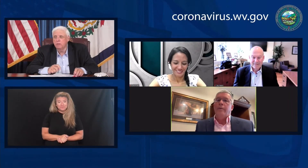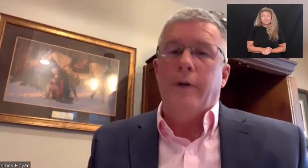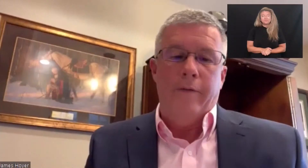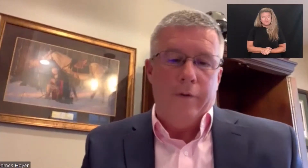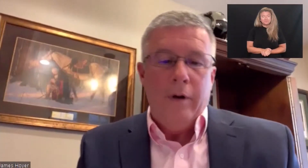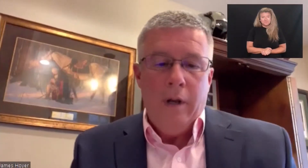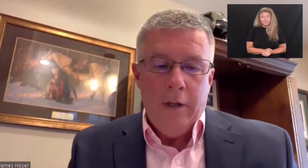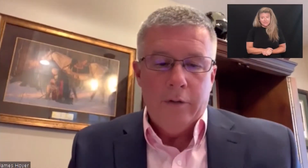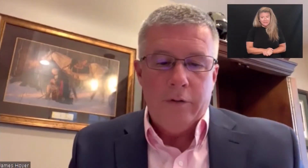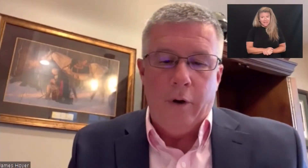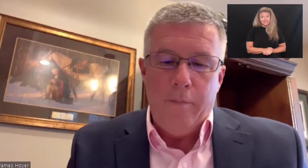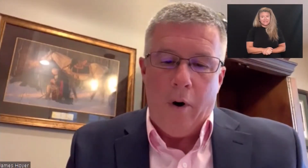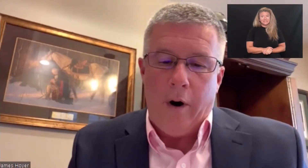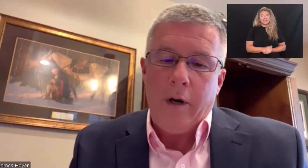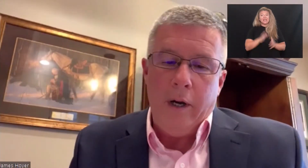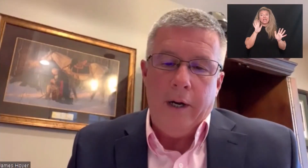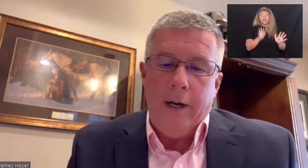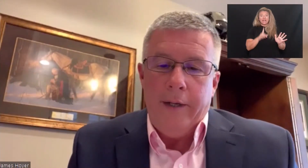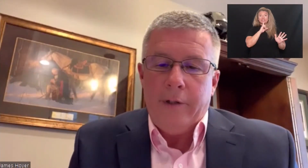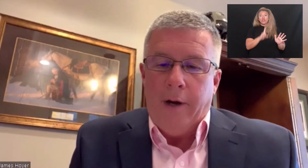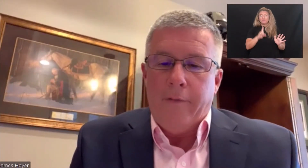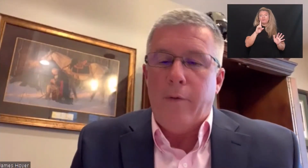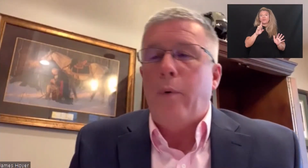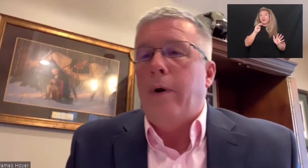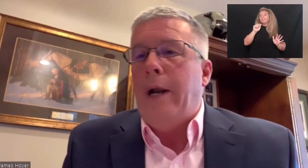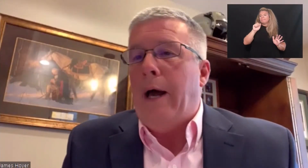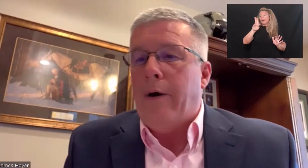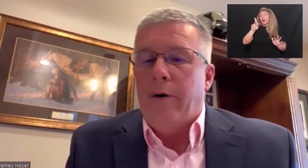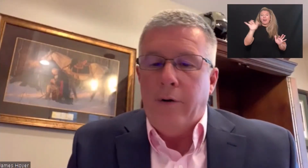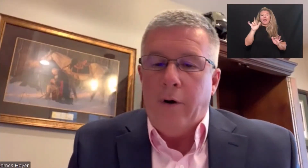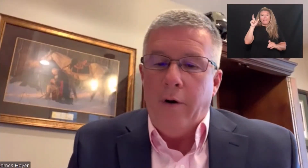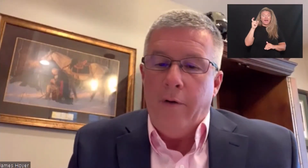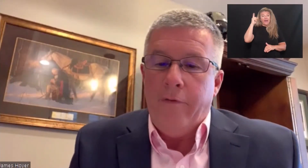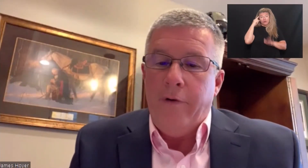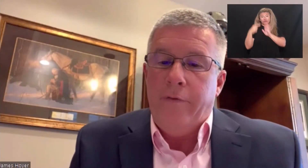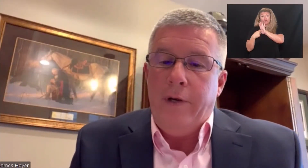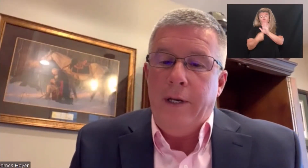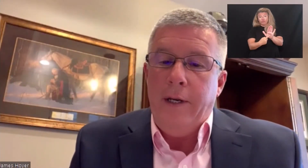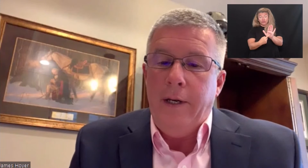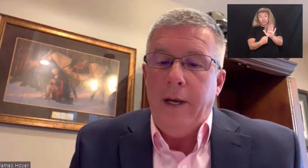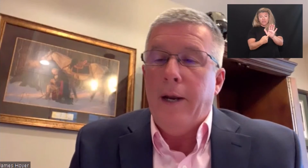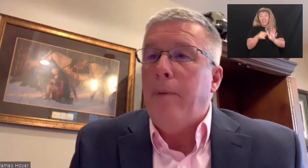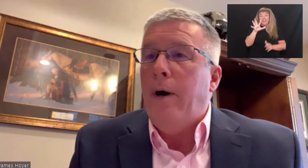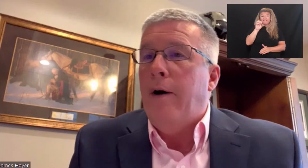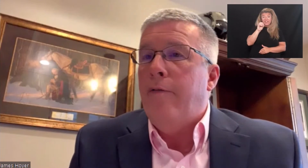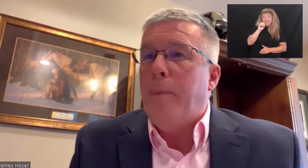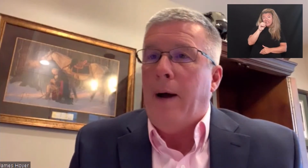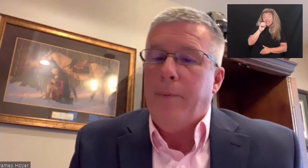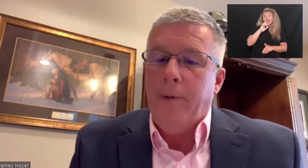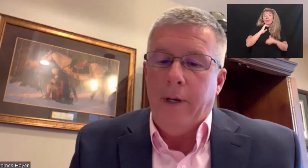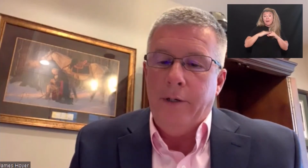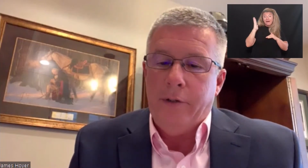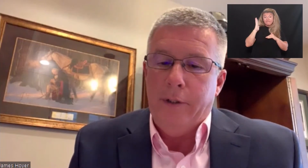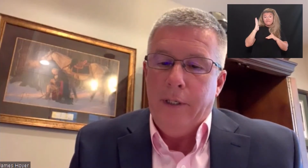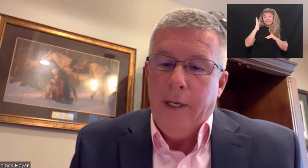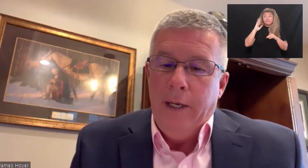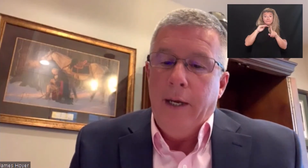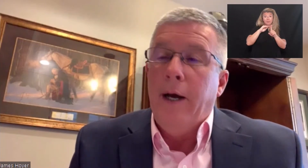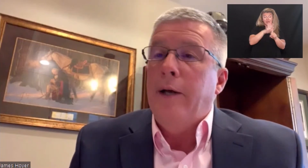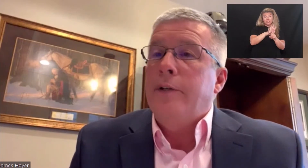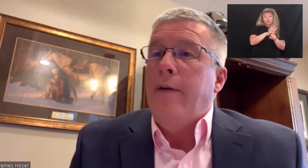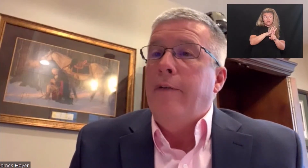Yes, sir, Governor. So, Mark, as Governor pointed out earlier, 50 and above